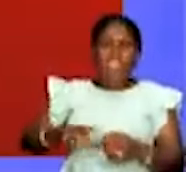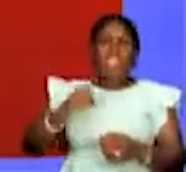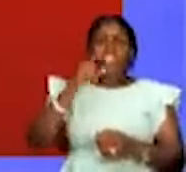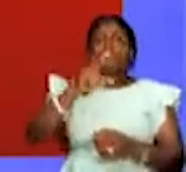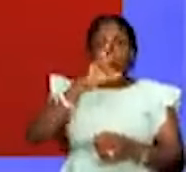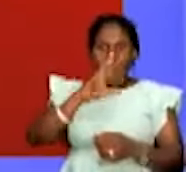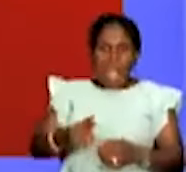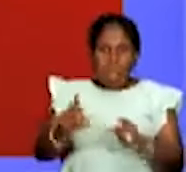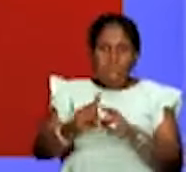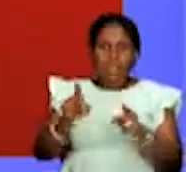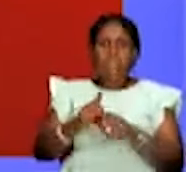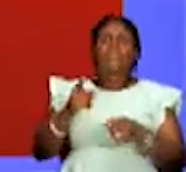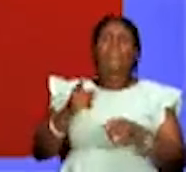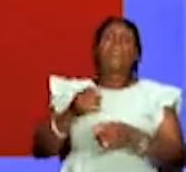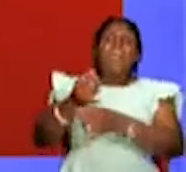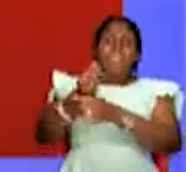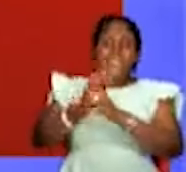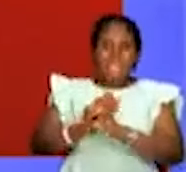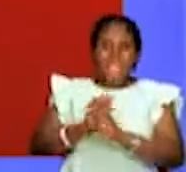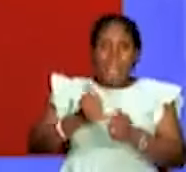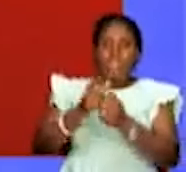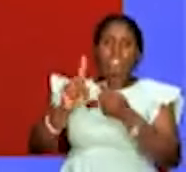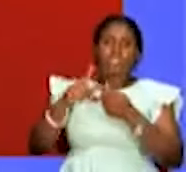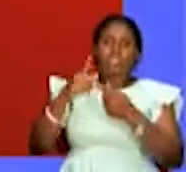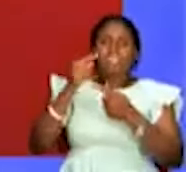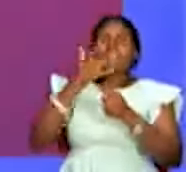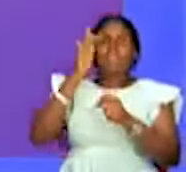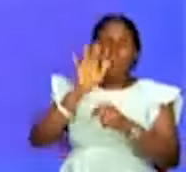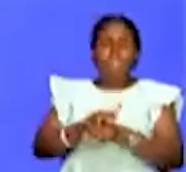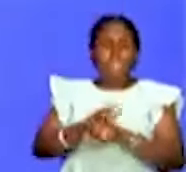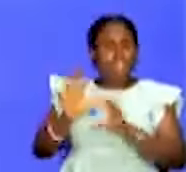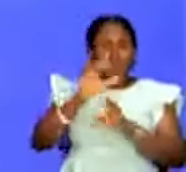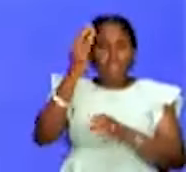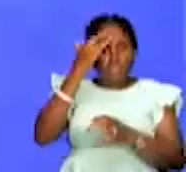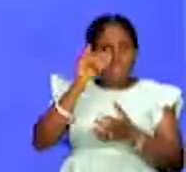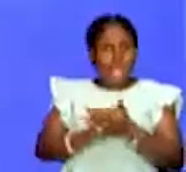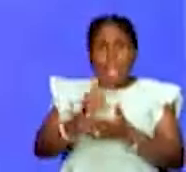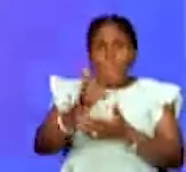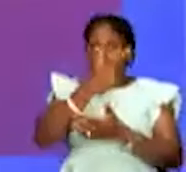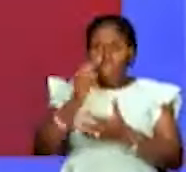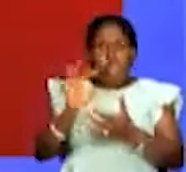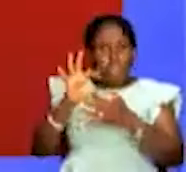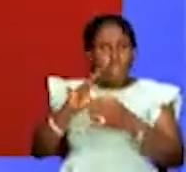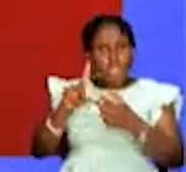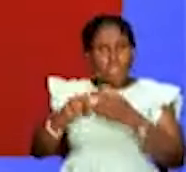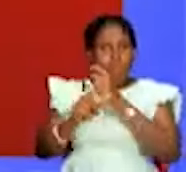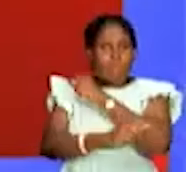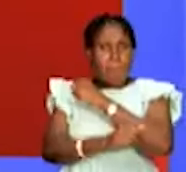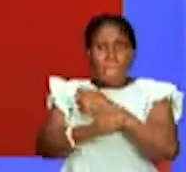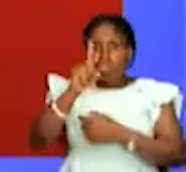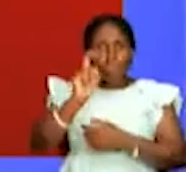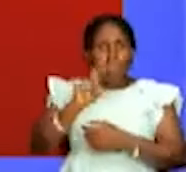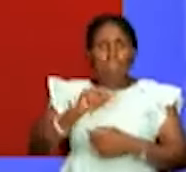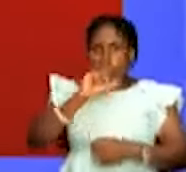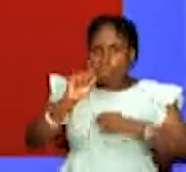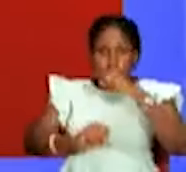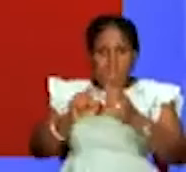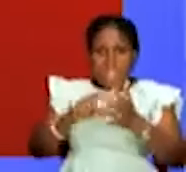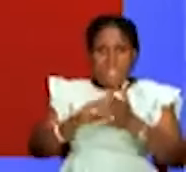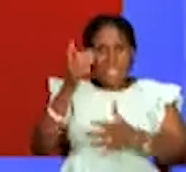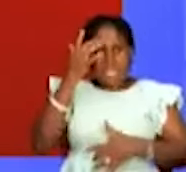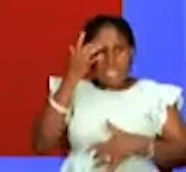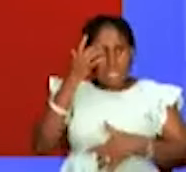promise. Do you not know that based on your connection to Abraham, you should not suffer this? I'm sure the woman was saying,